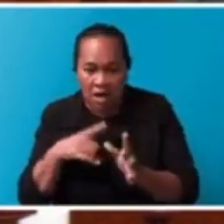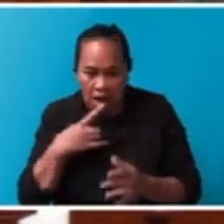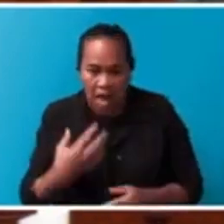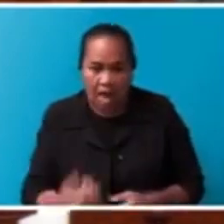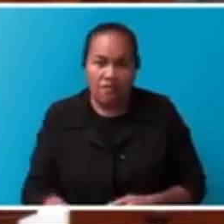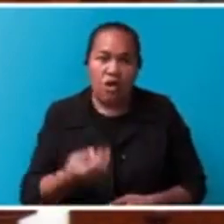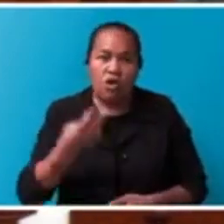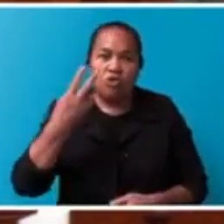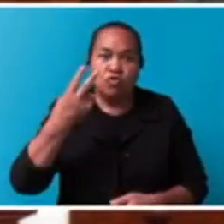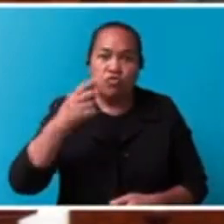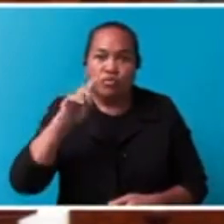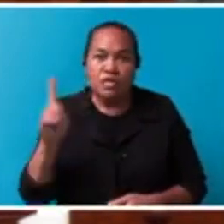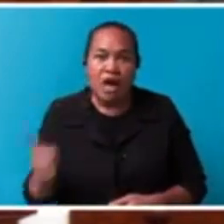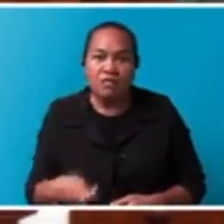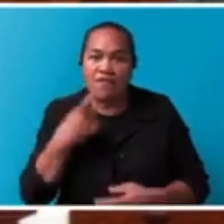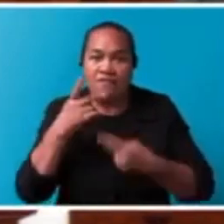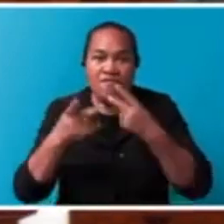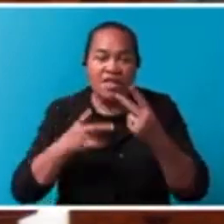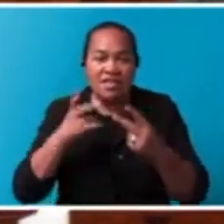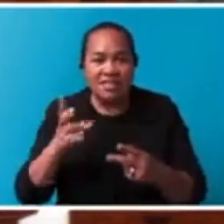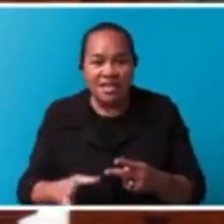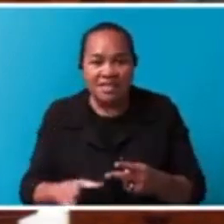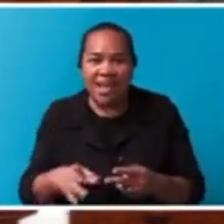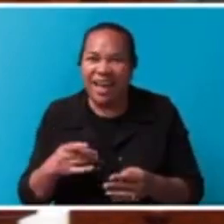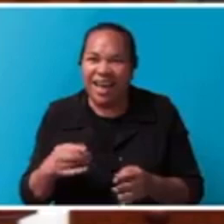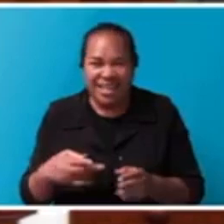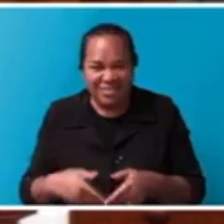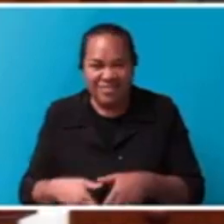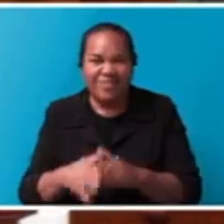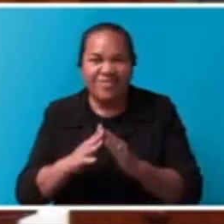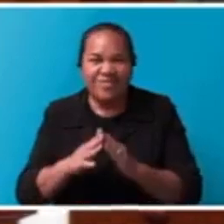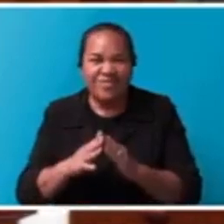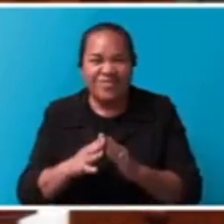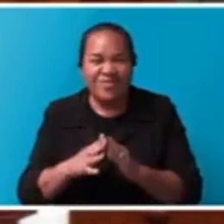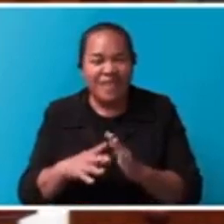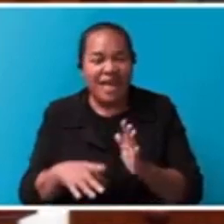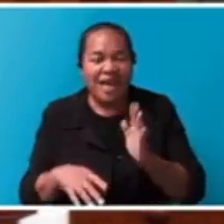visitors annually, generating approximately